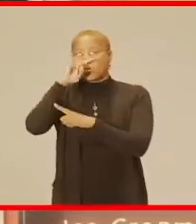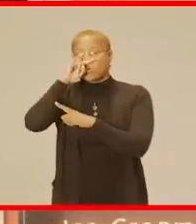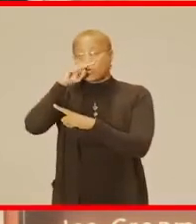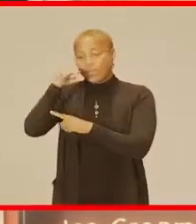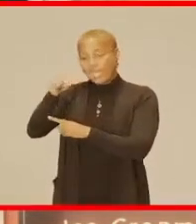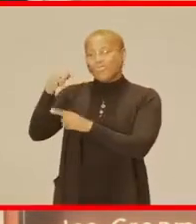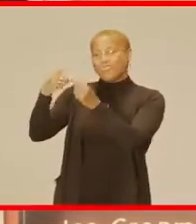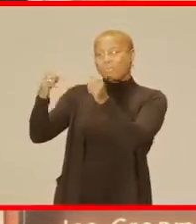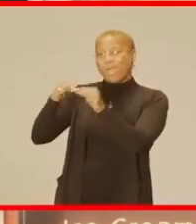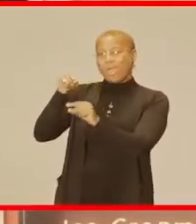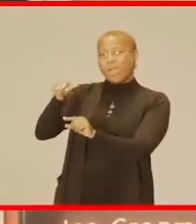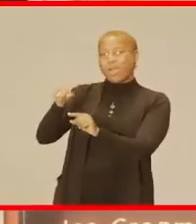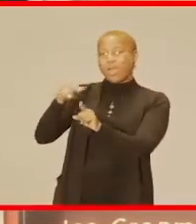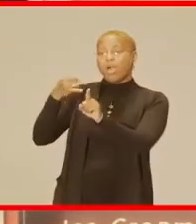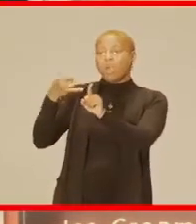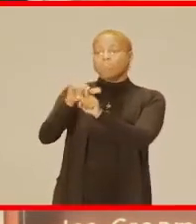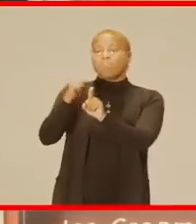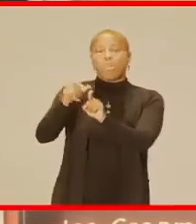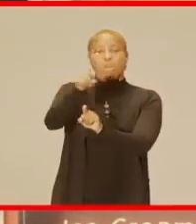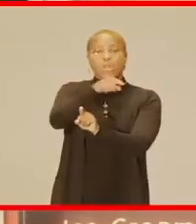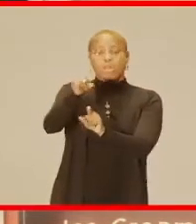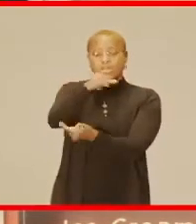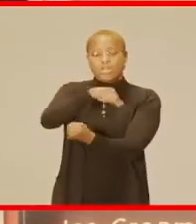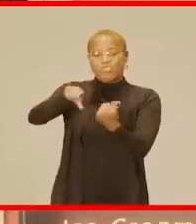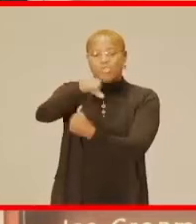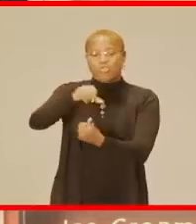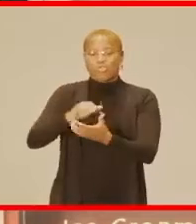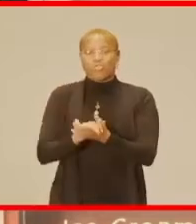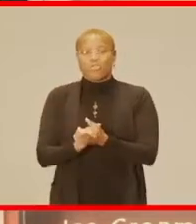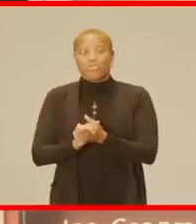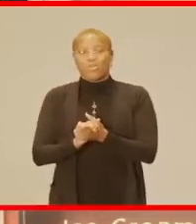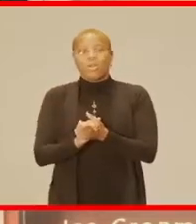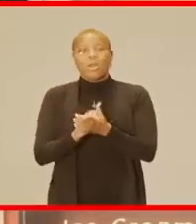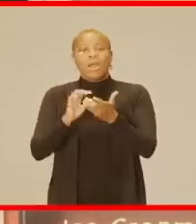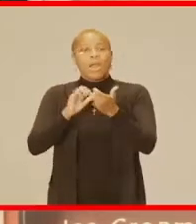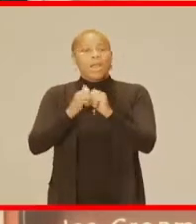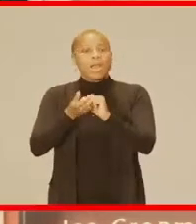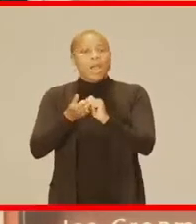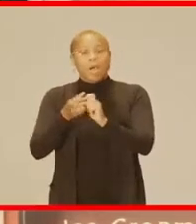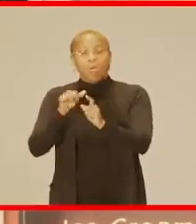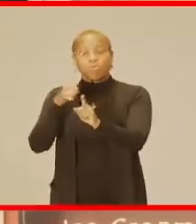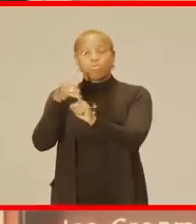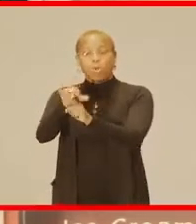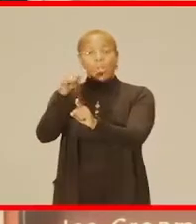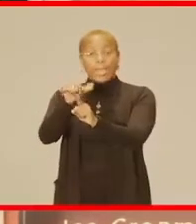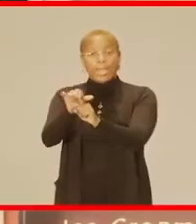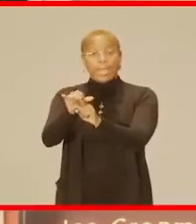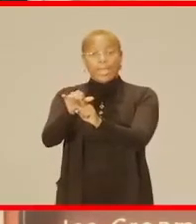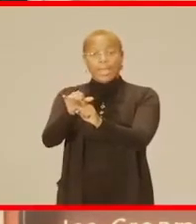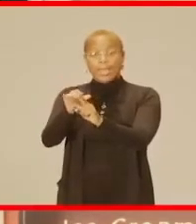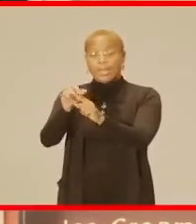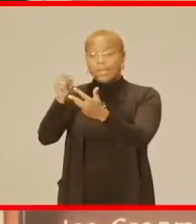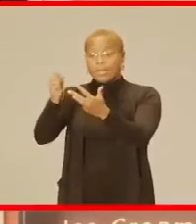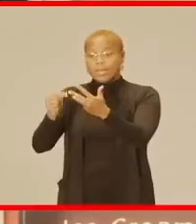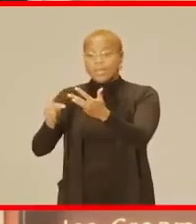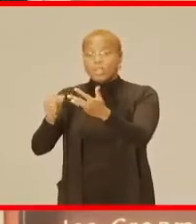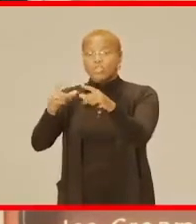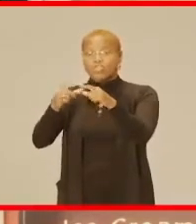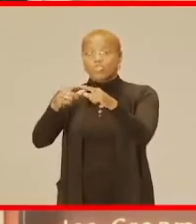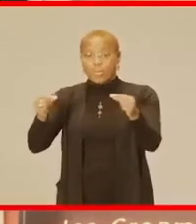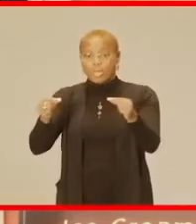Japan bully each other, and how bullying issues in Japan